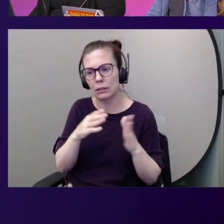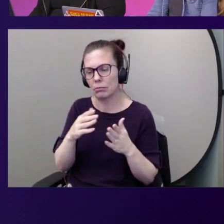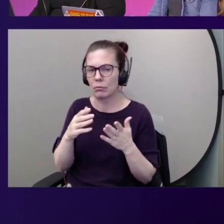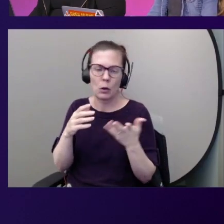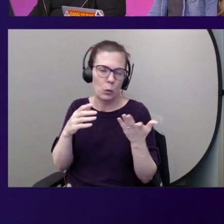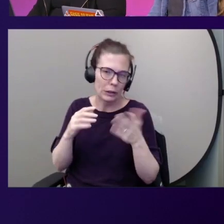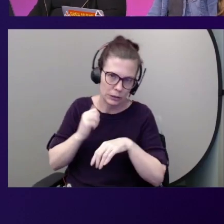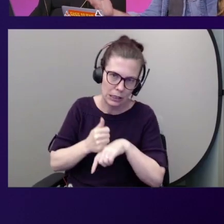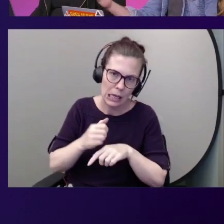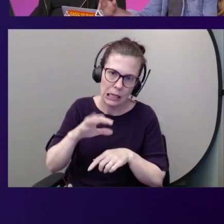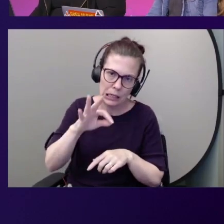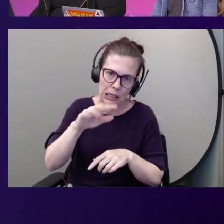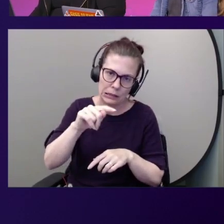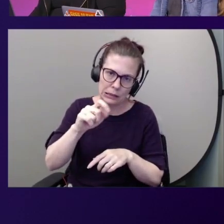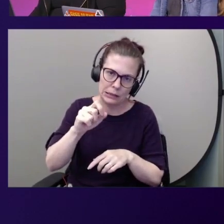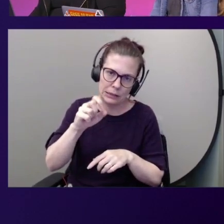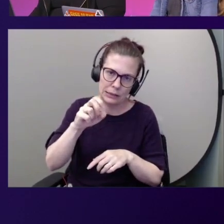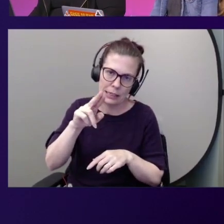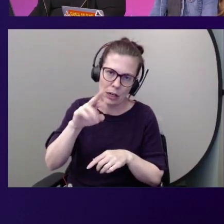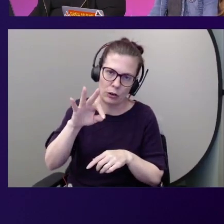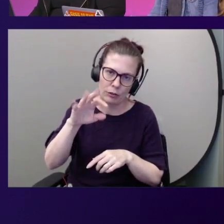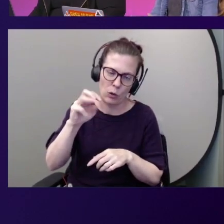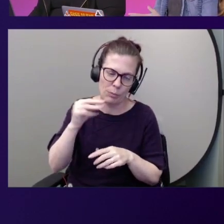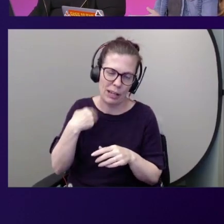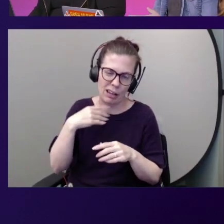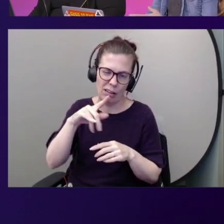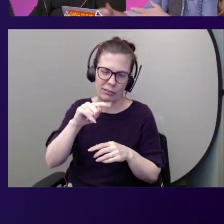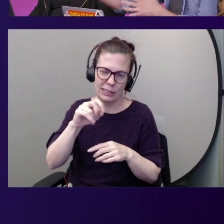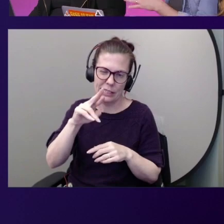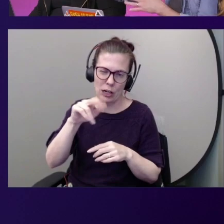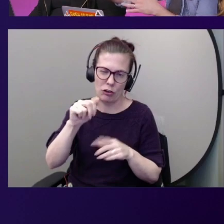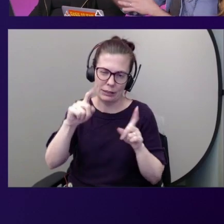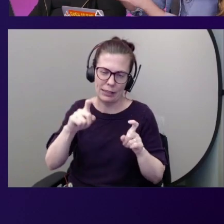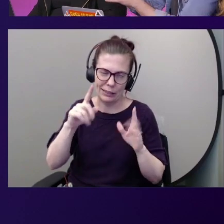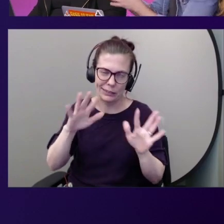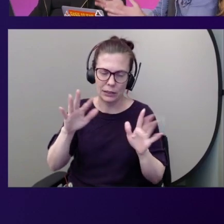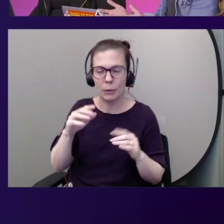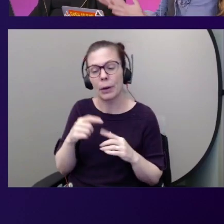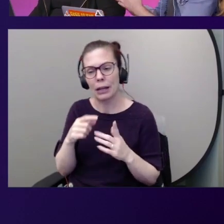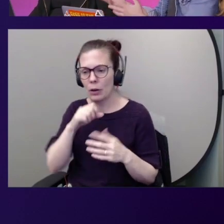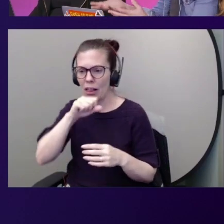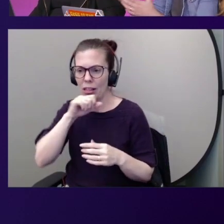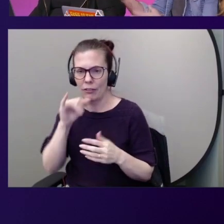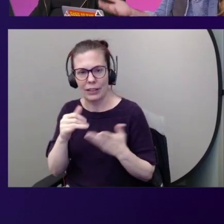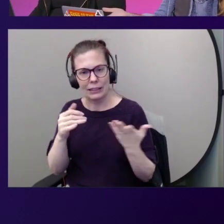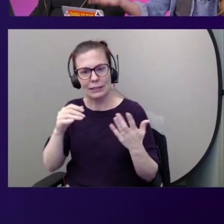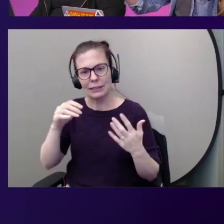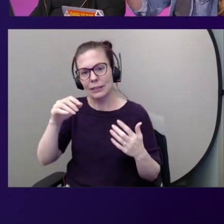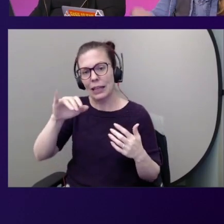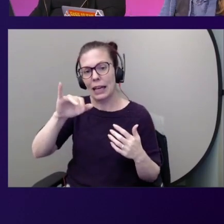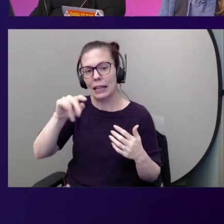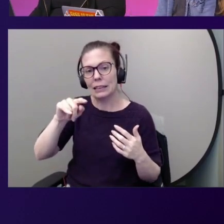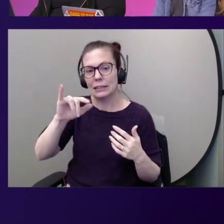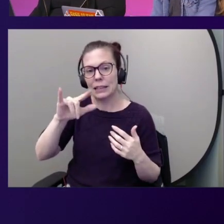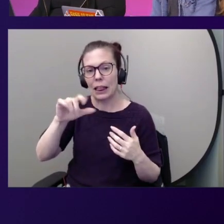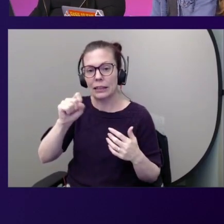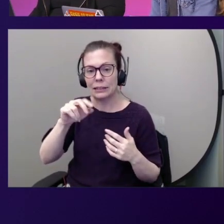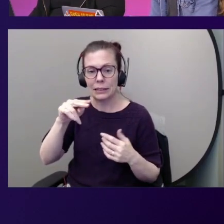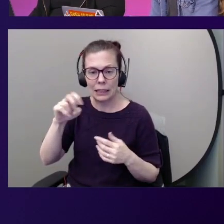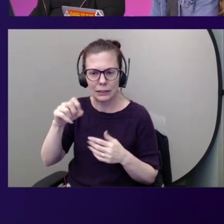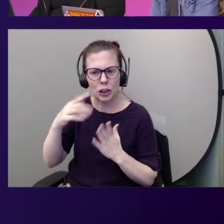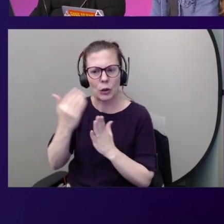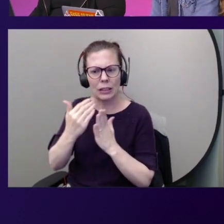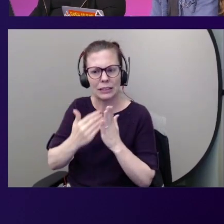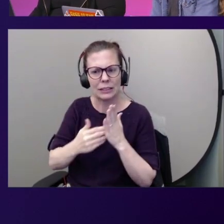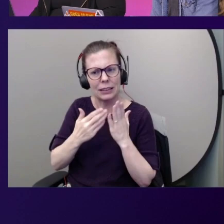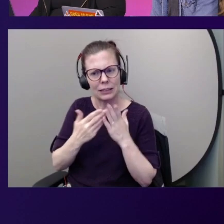in Terraform as well. There's TerraTest, things like that. But I love this, the IntelliSense, right? Like you're listing out some more of